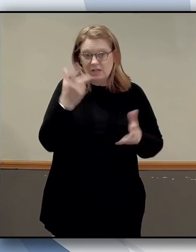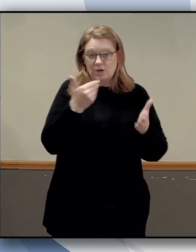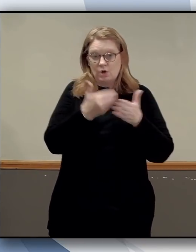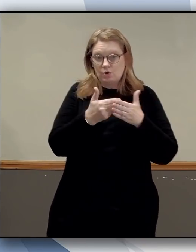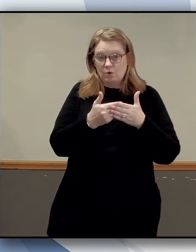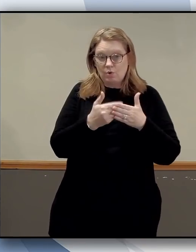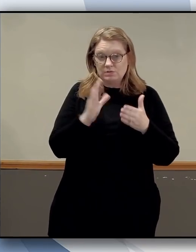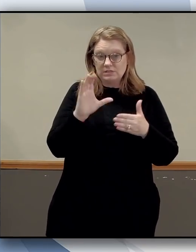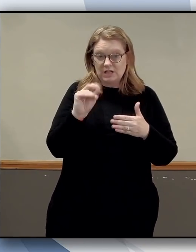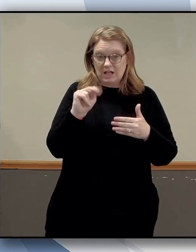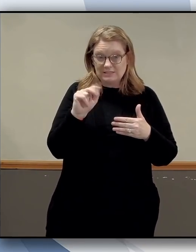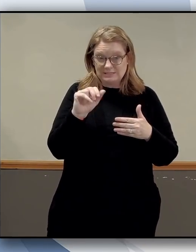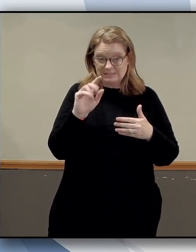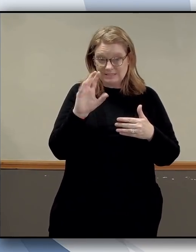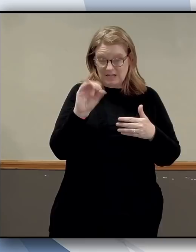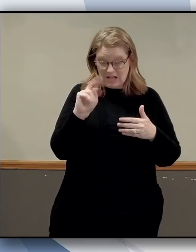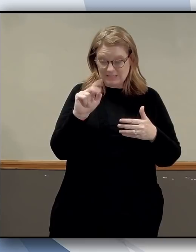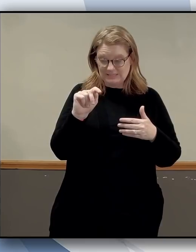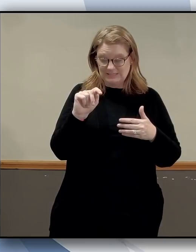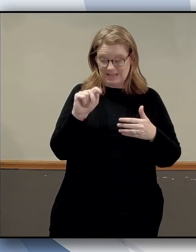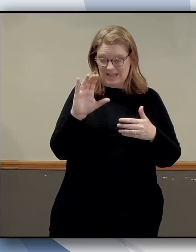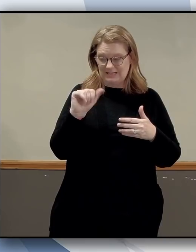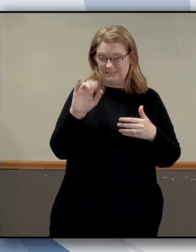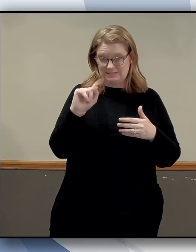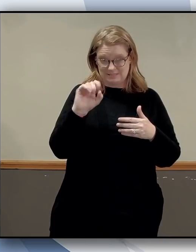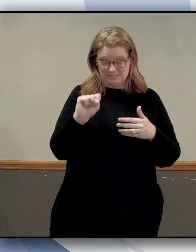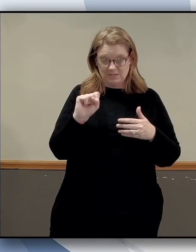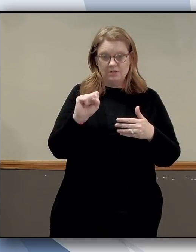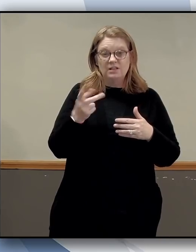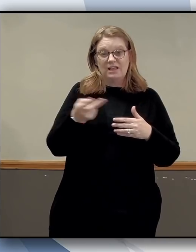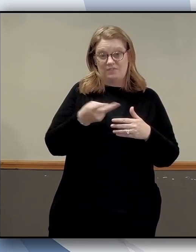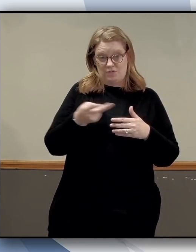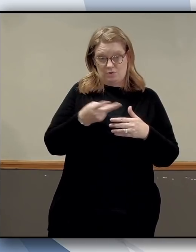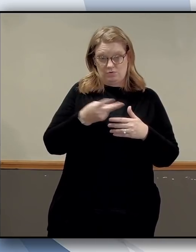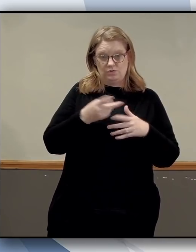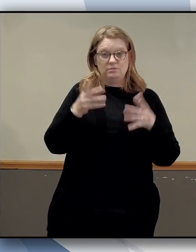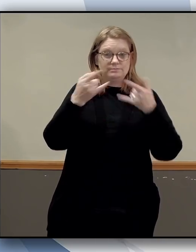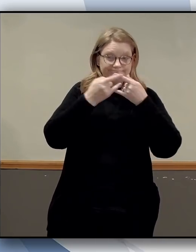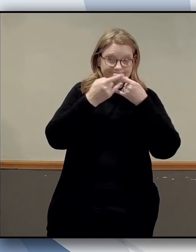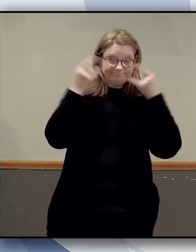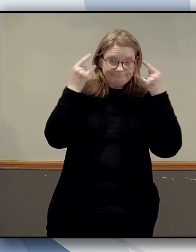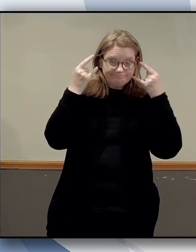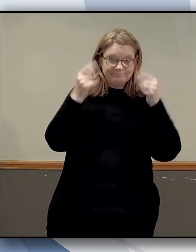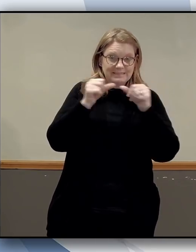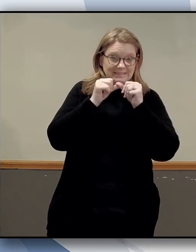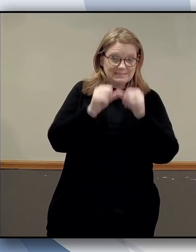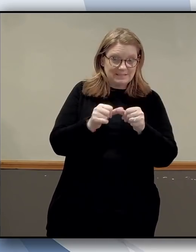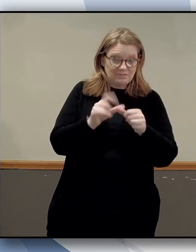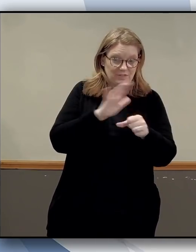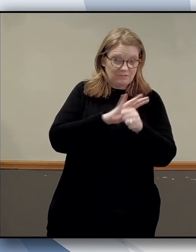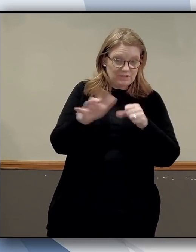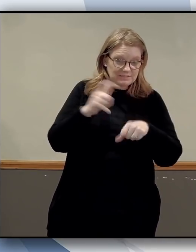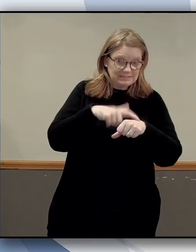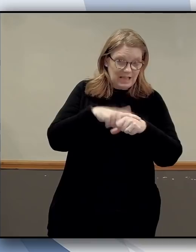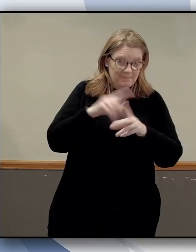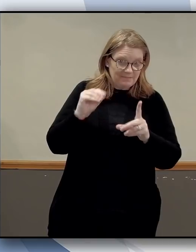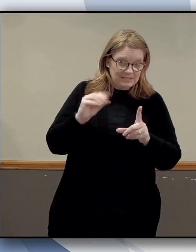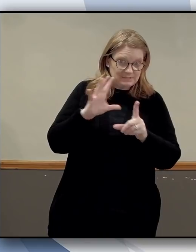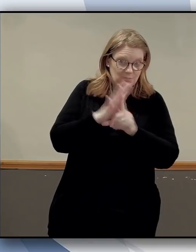home if both the positive case and the close contact were wearing face coverings consistently and correctly for the entire time of